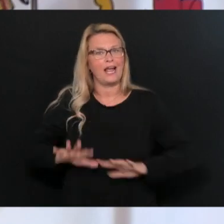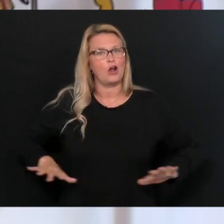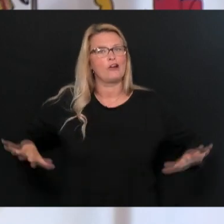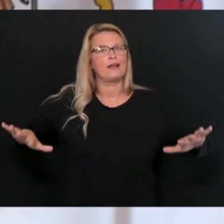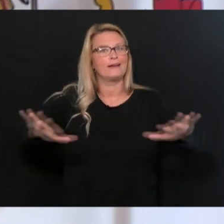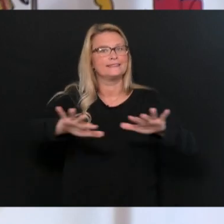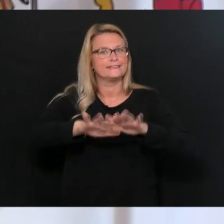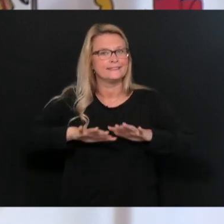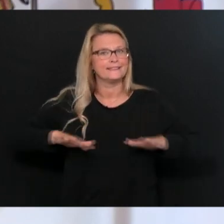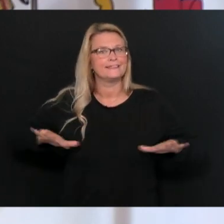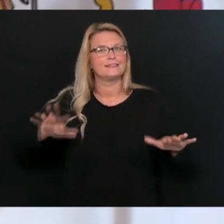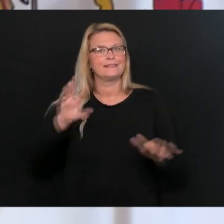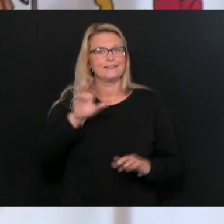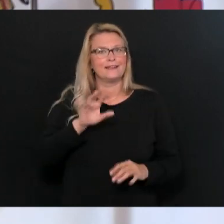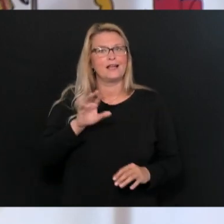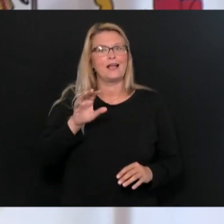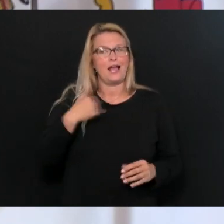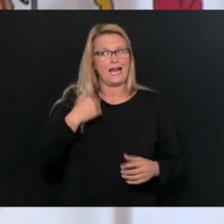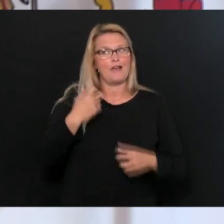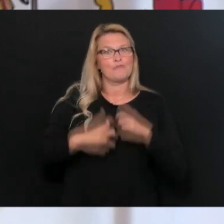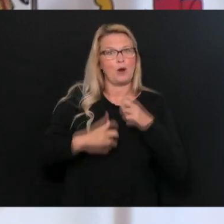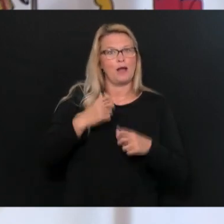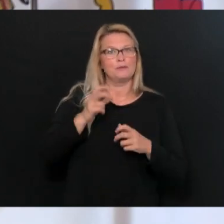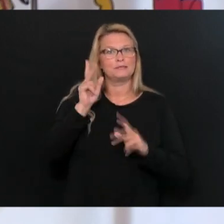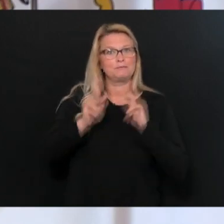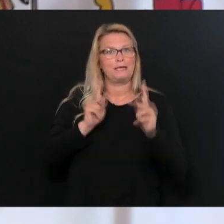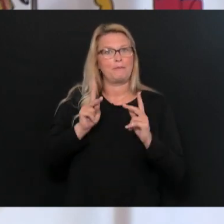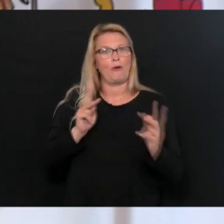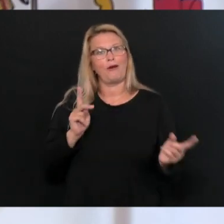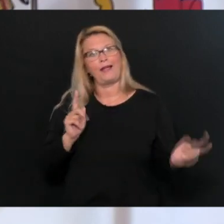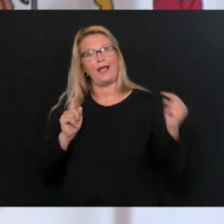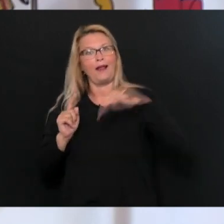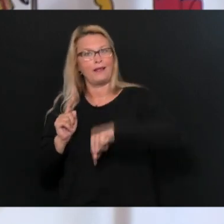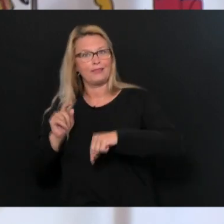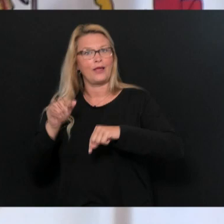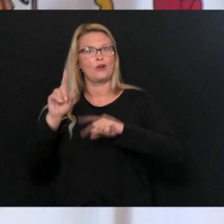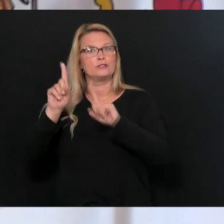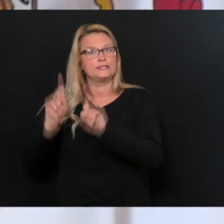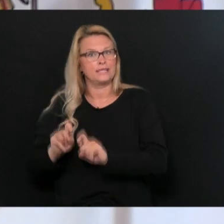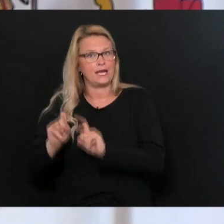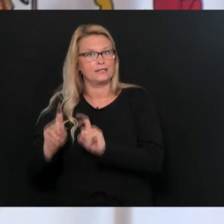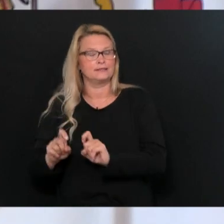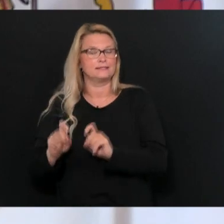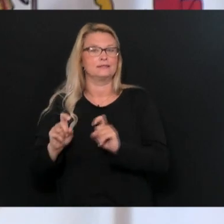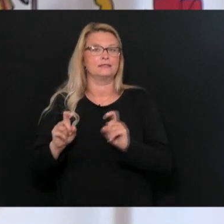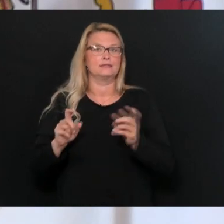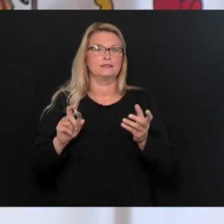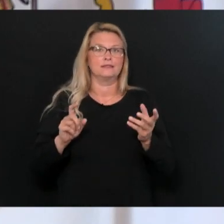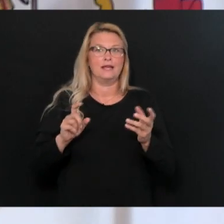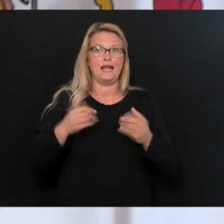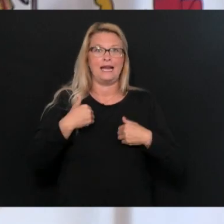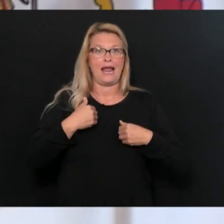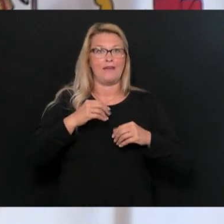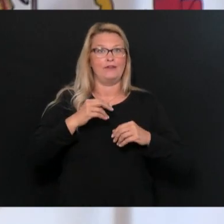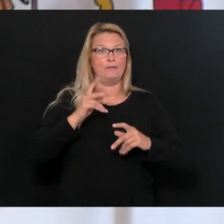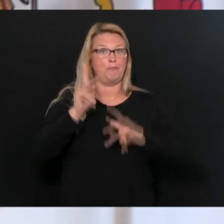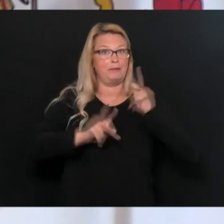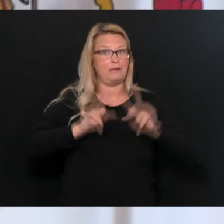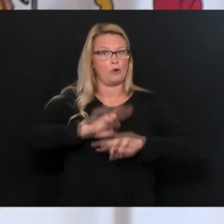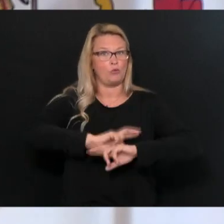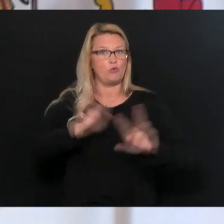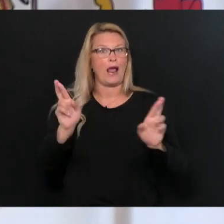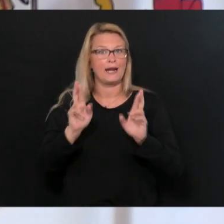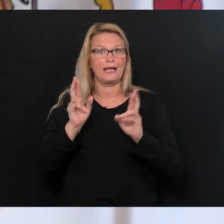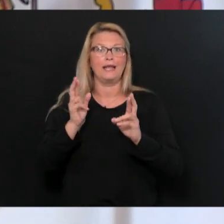know that there's problems with getting to people and doing the testing and getting crews that are there, and